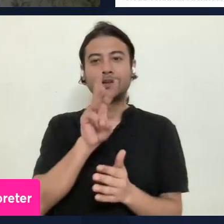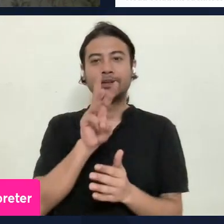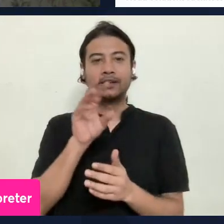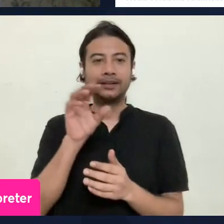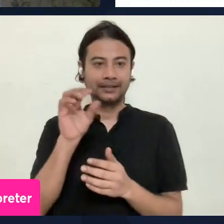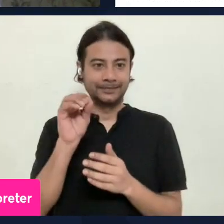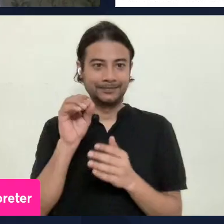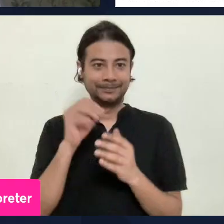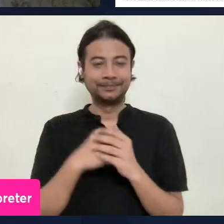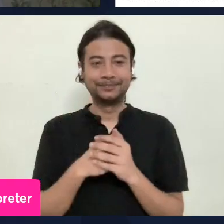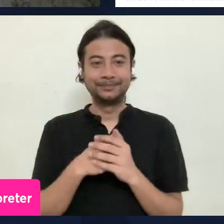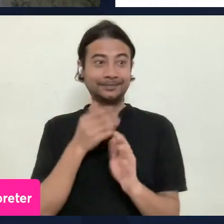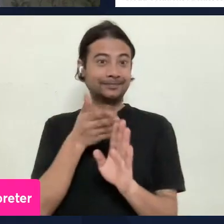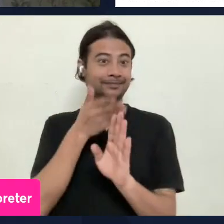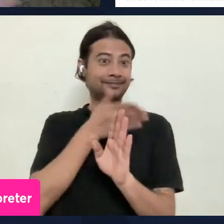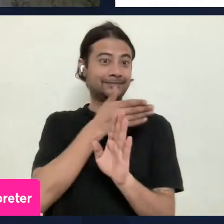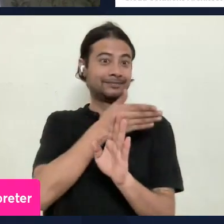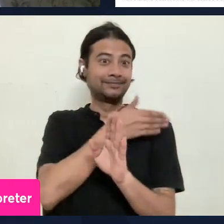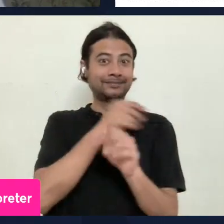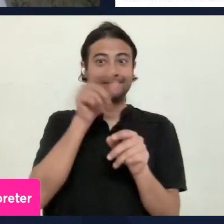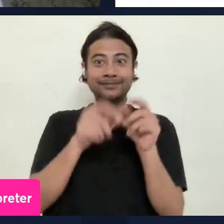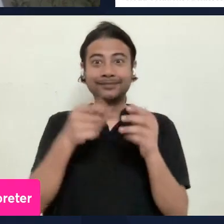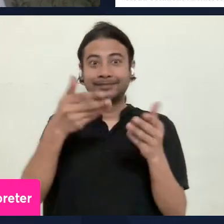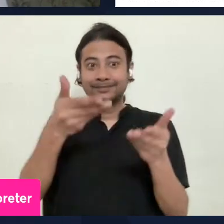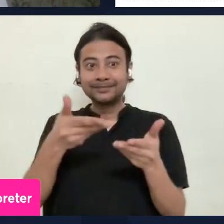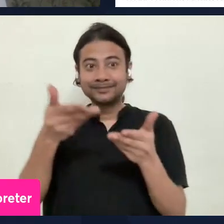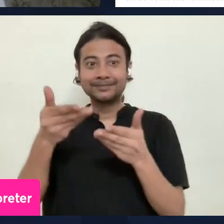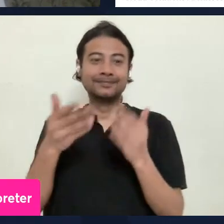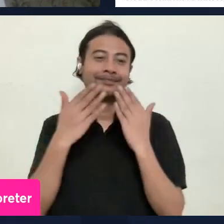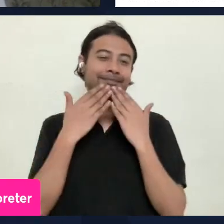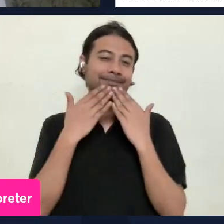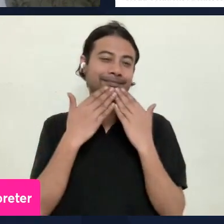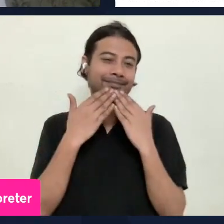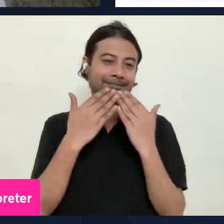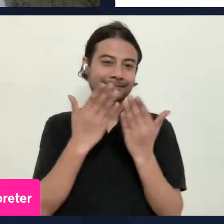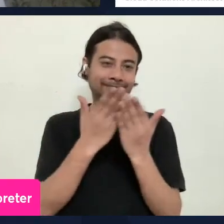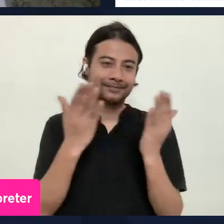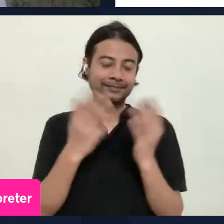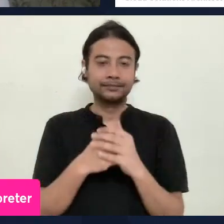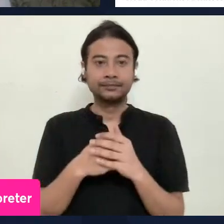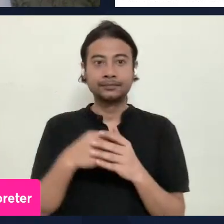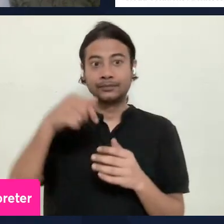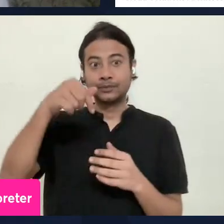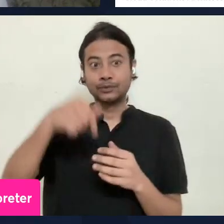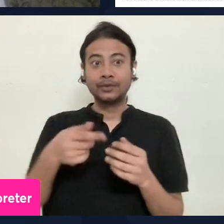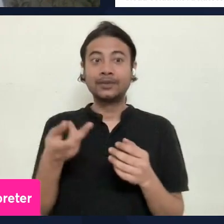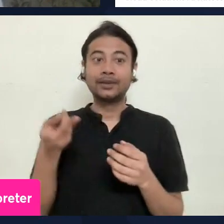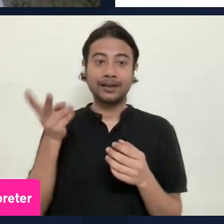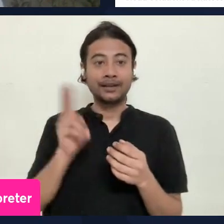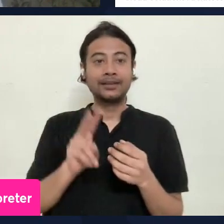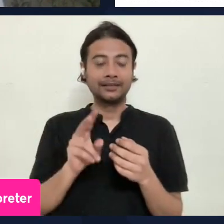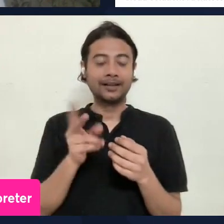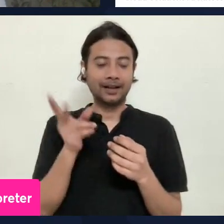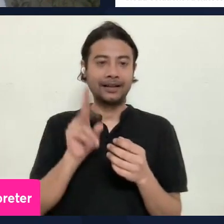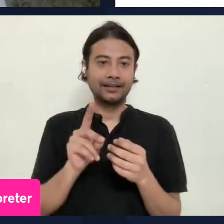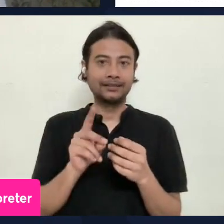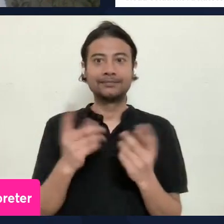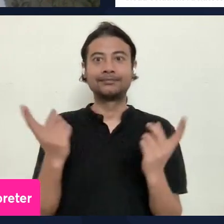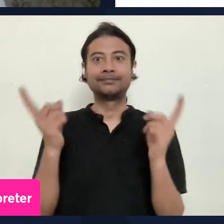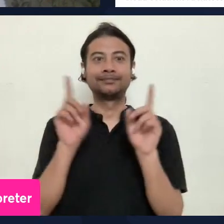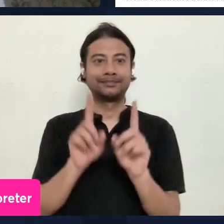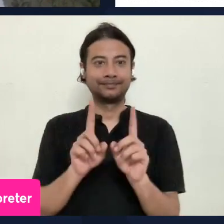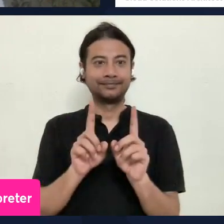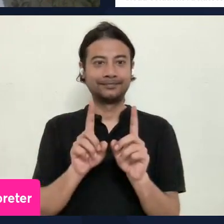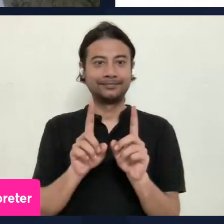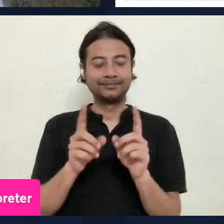all who have been a part of this journey. And today we are back again with another informative and educative episode